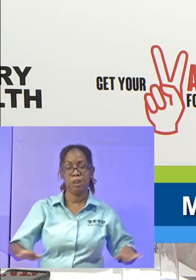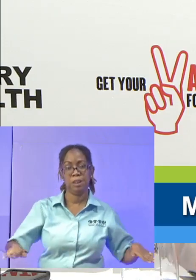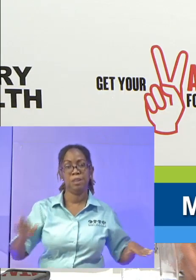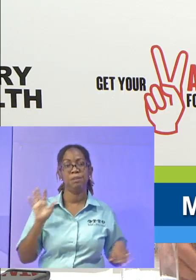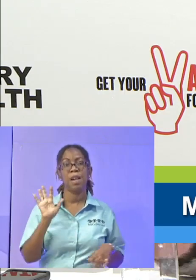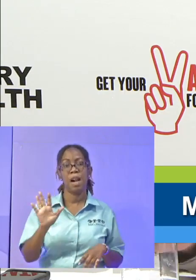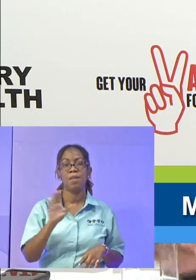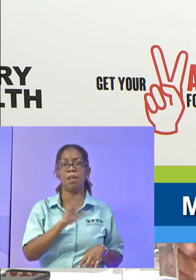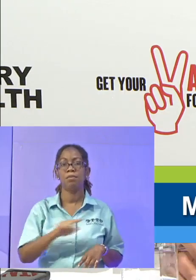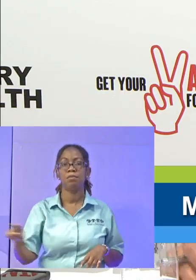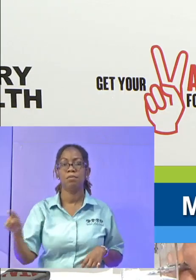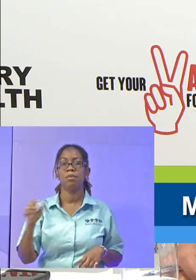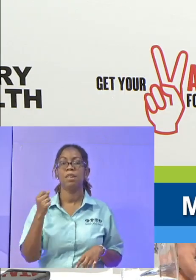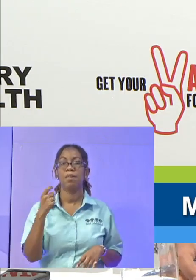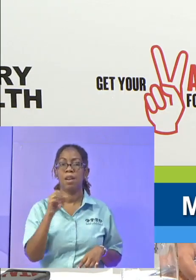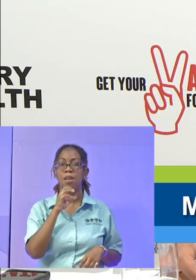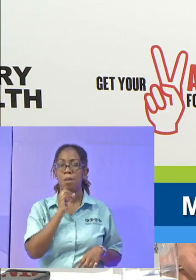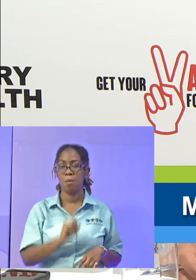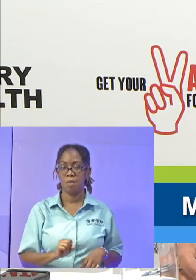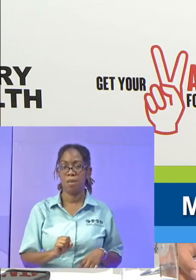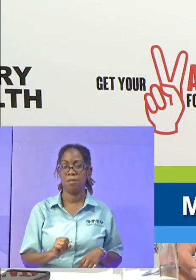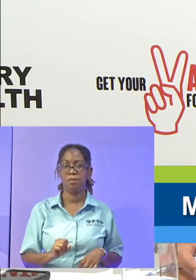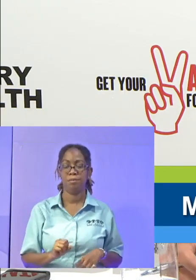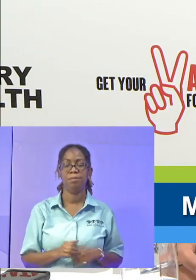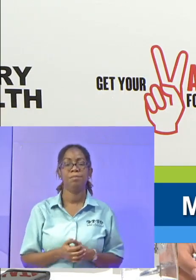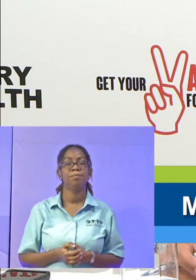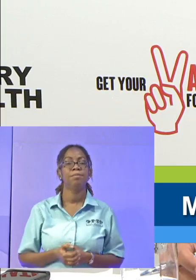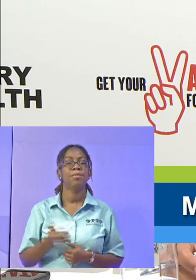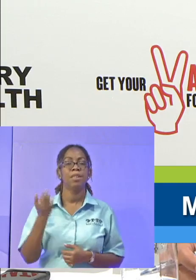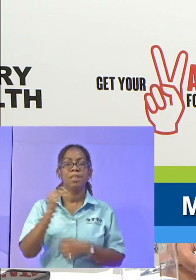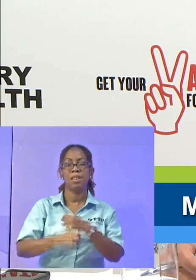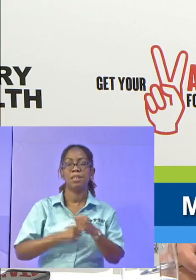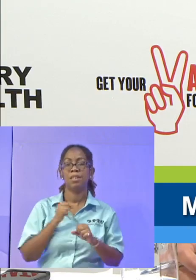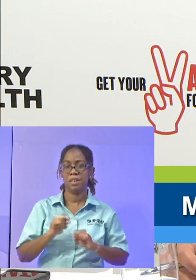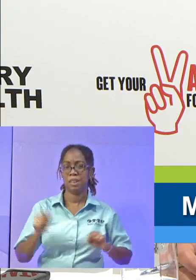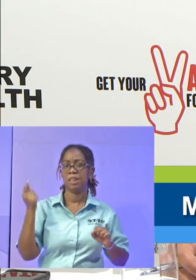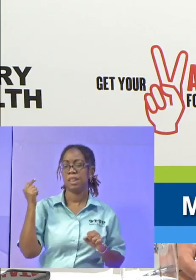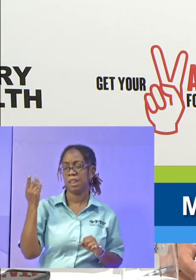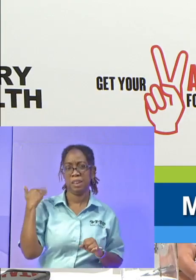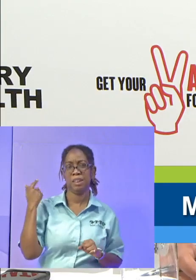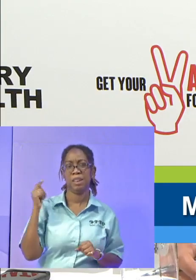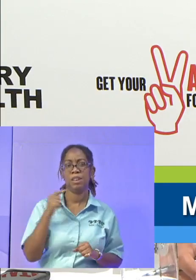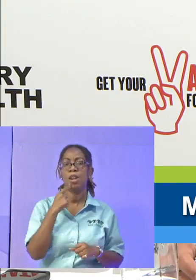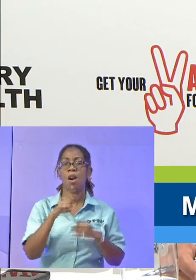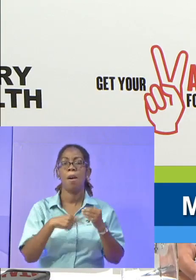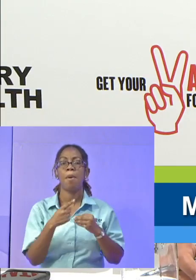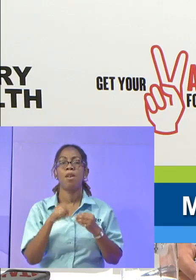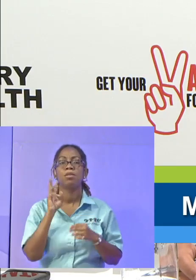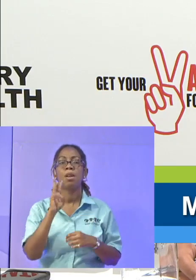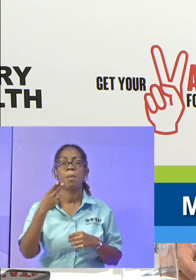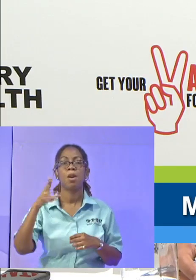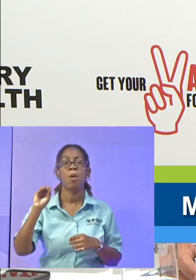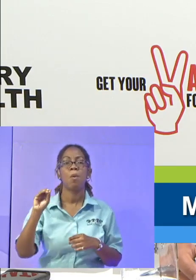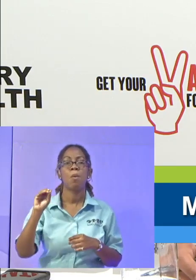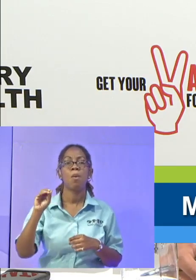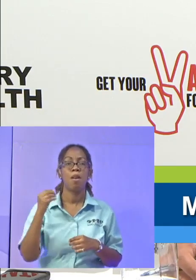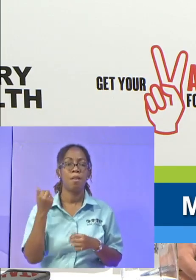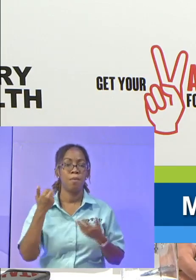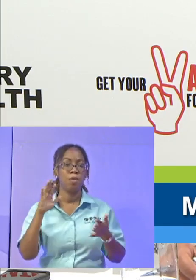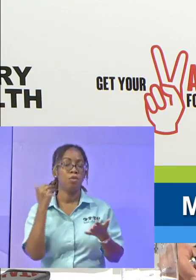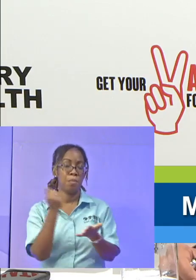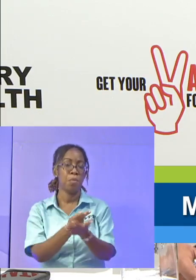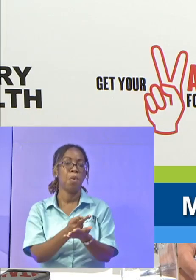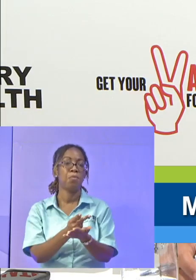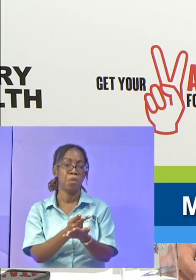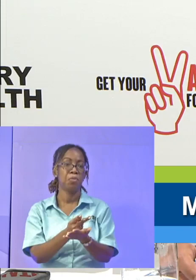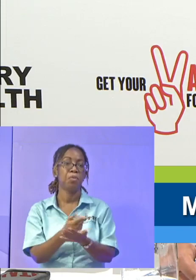week, Saturday, after WHO gave their interim guidelines on the